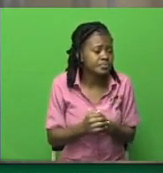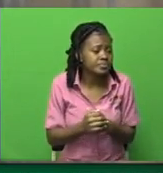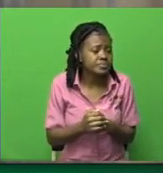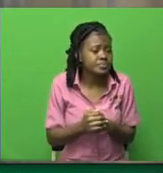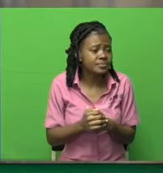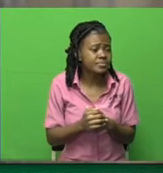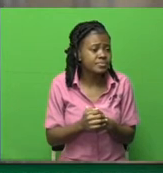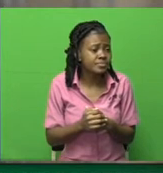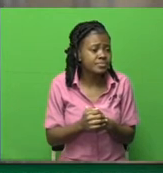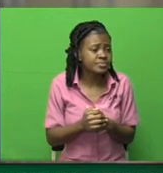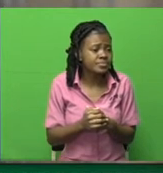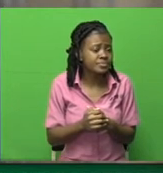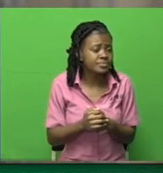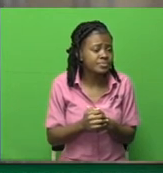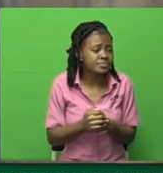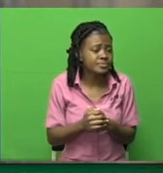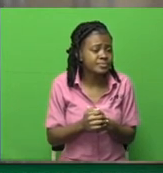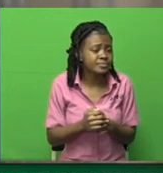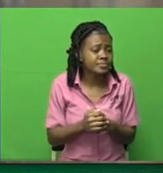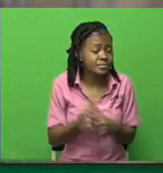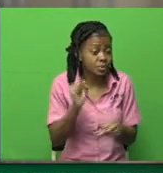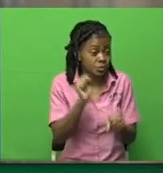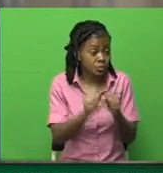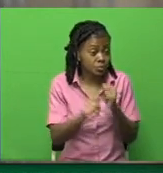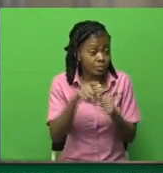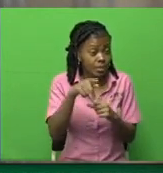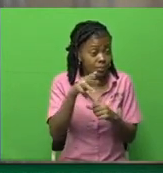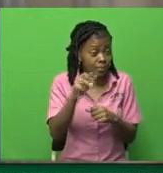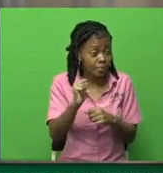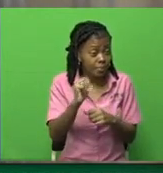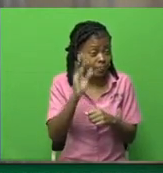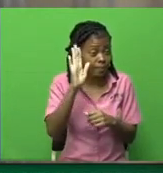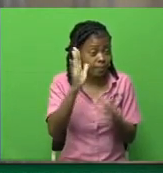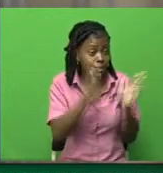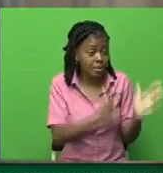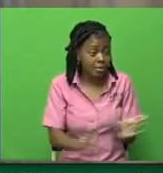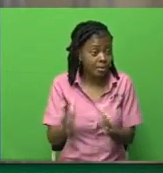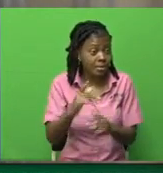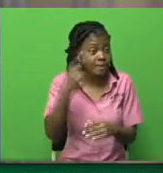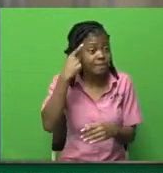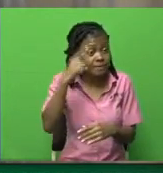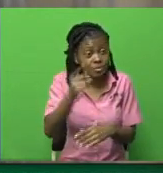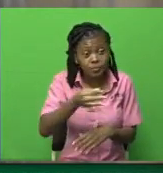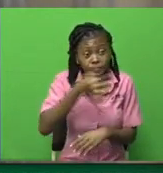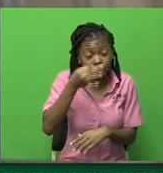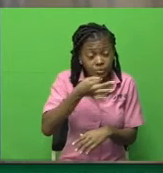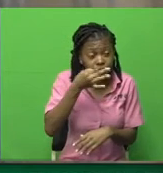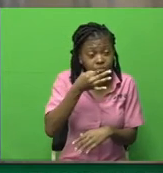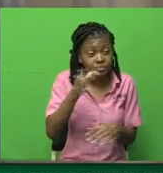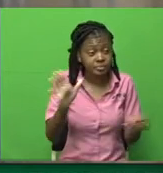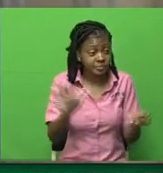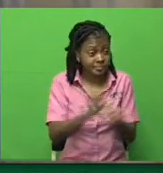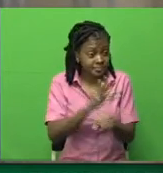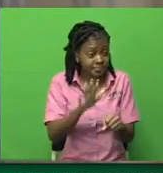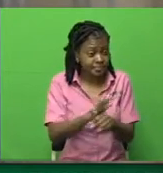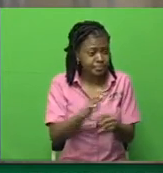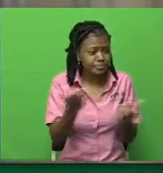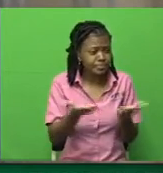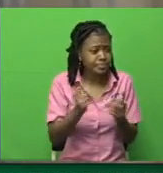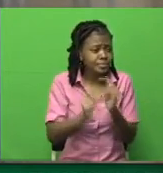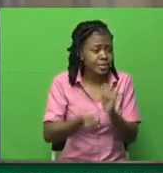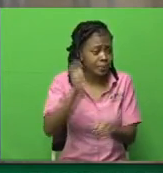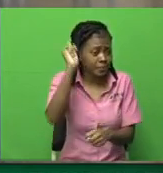our plan to deal with food security our National Economic transformation plan